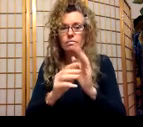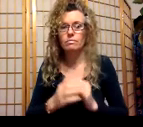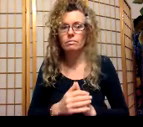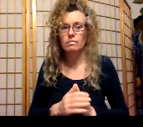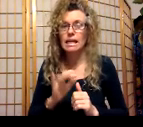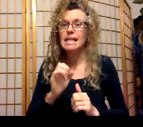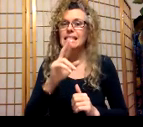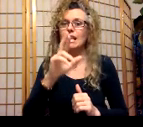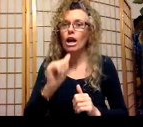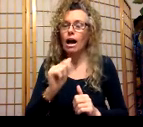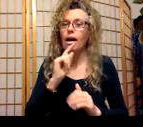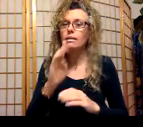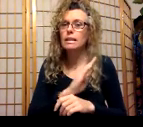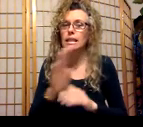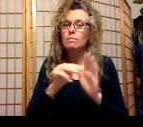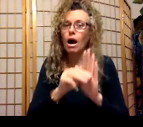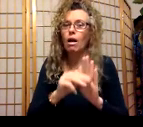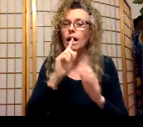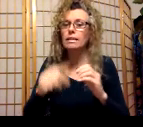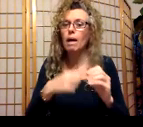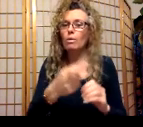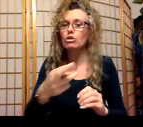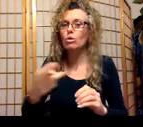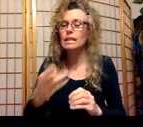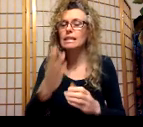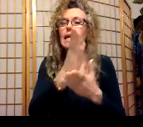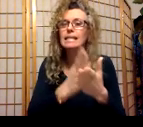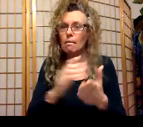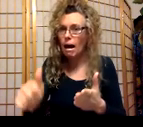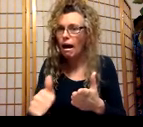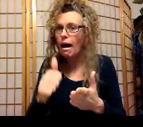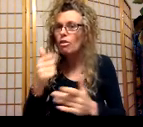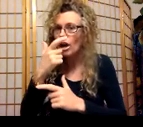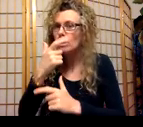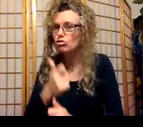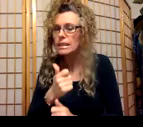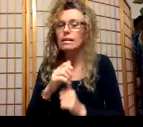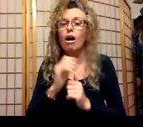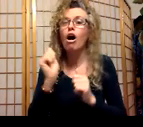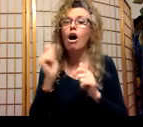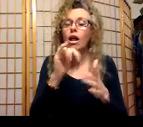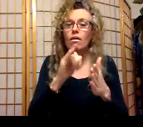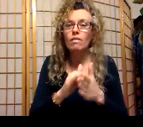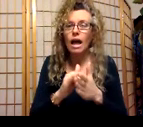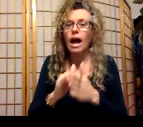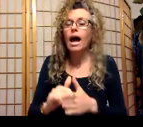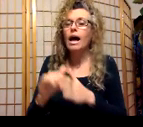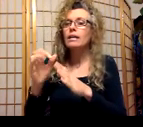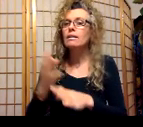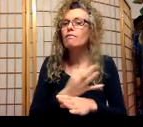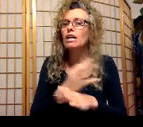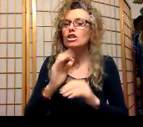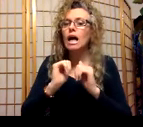Syria is a business model. It is about resources and some other interests. All of that is being orchestrated by